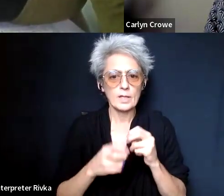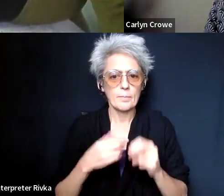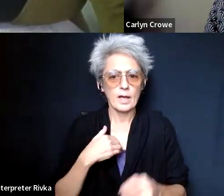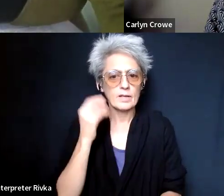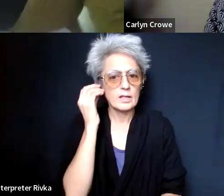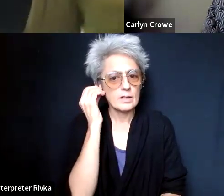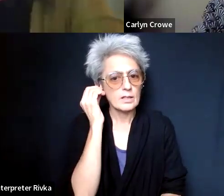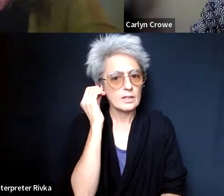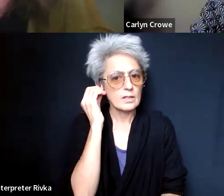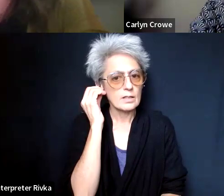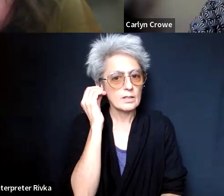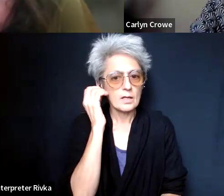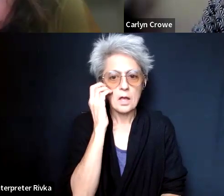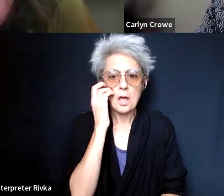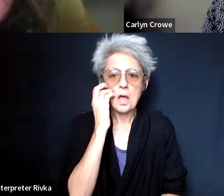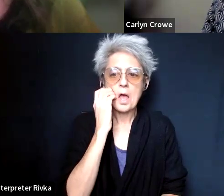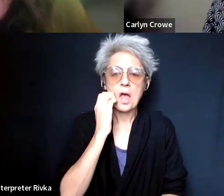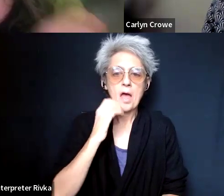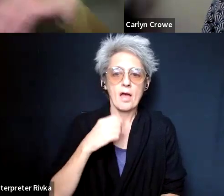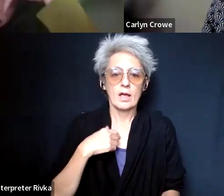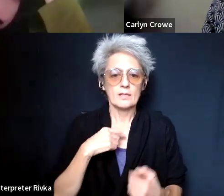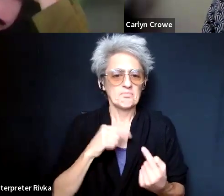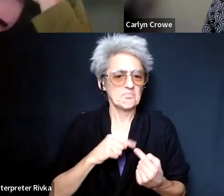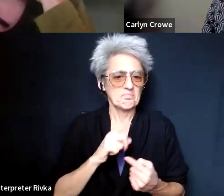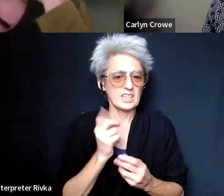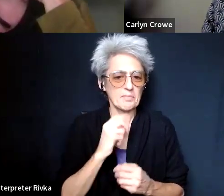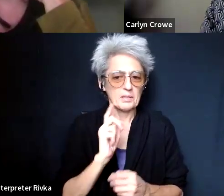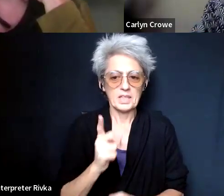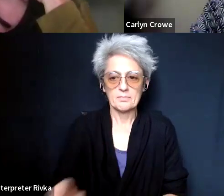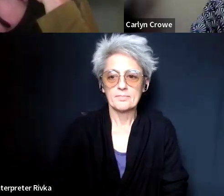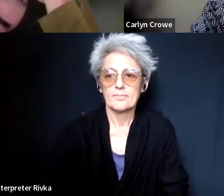forgive me if I can't get this started right away.